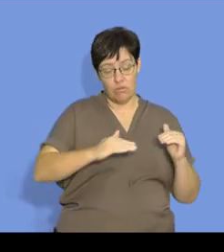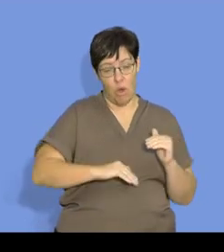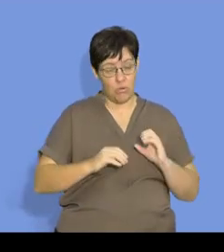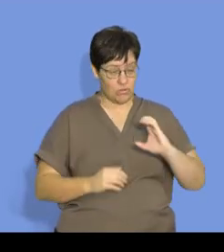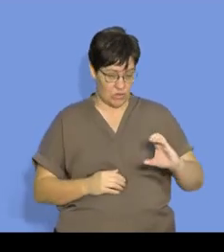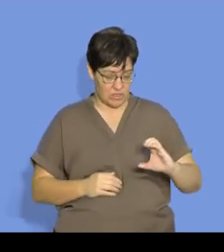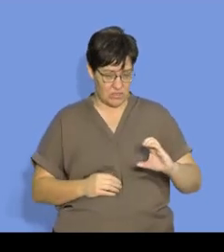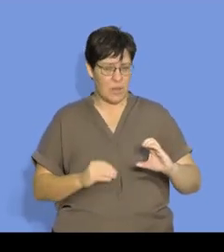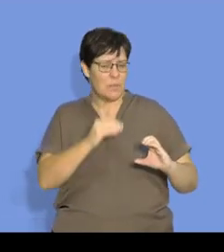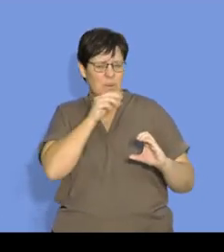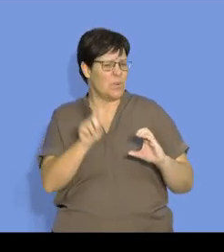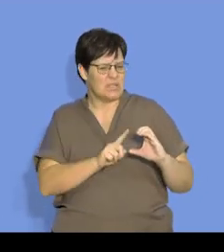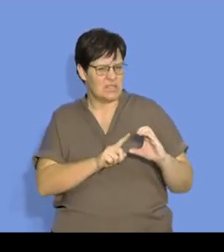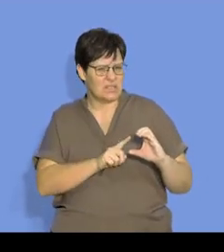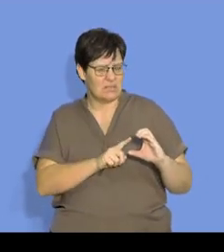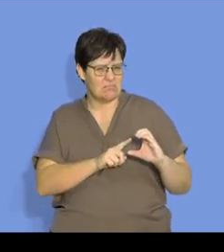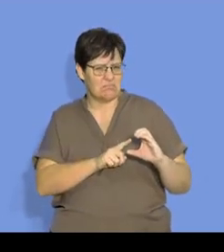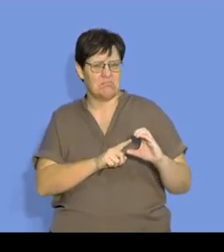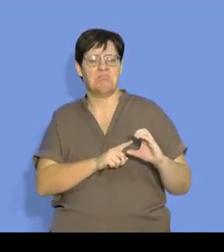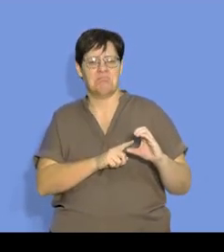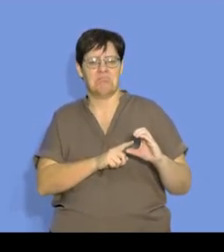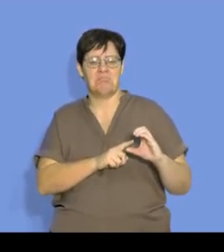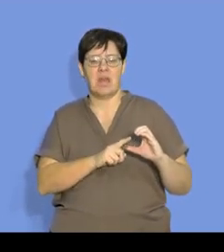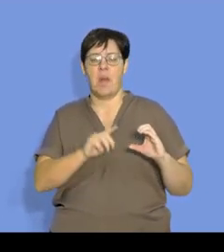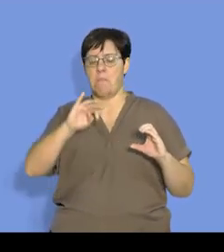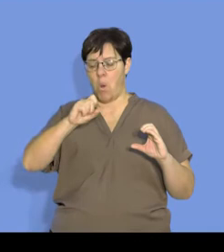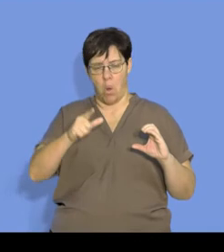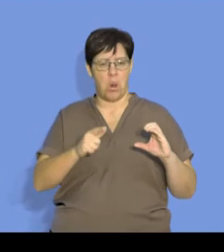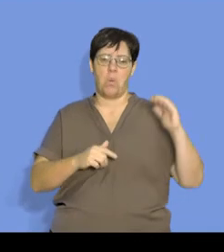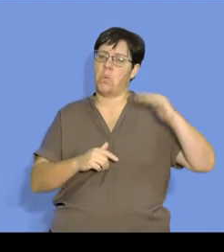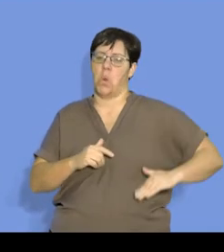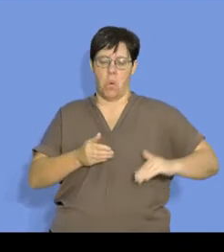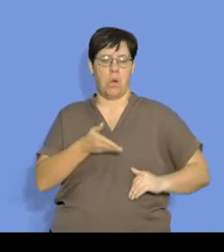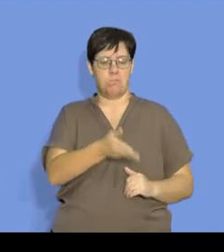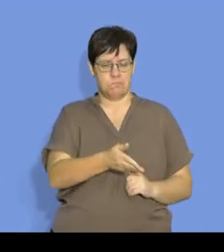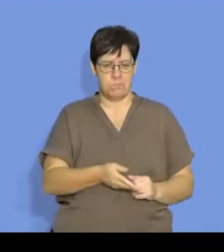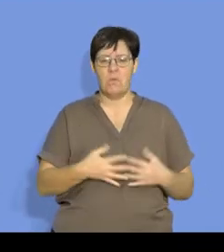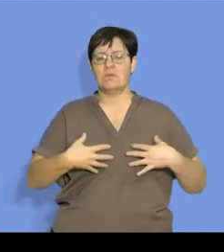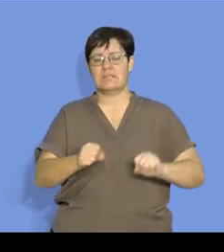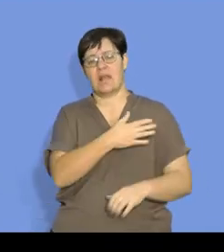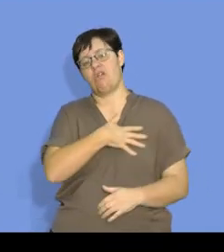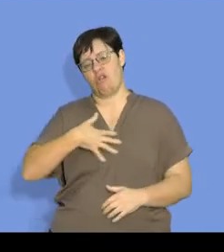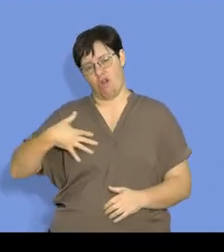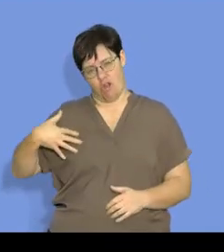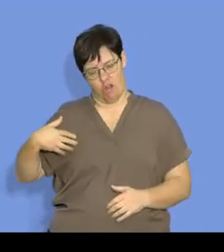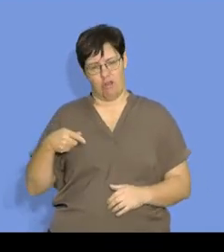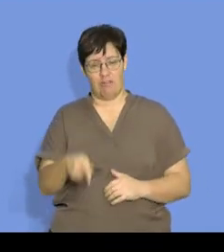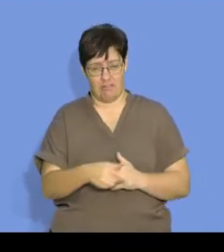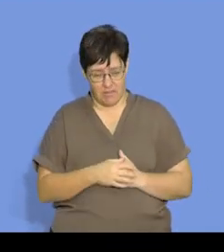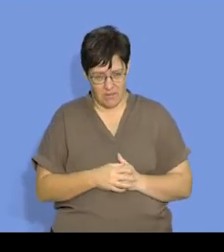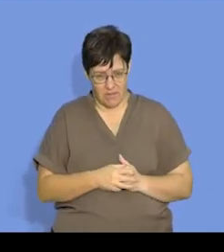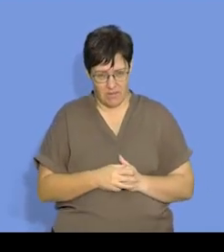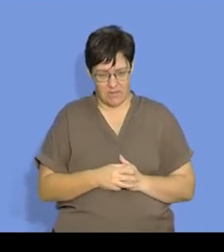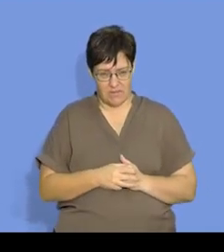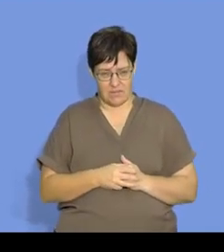concentration means they will be a low number of moles and it will go for a